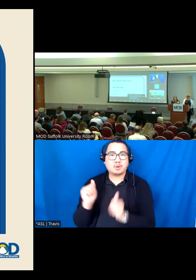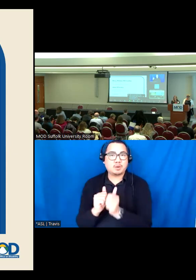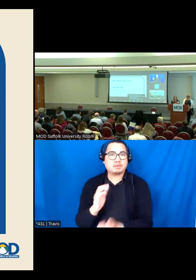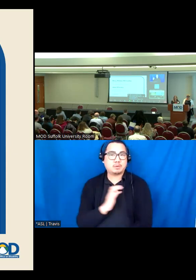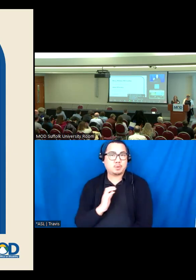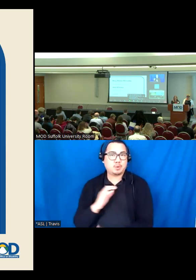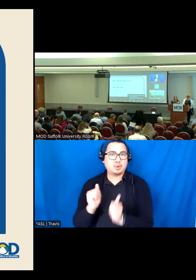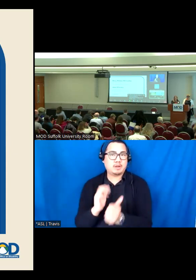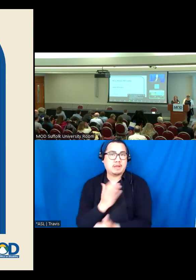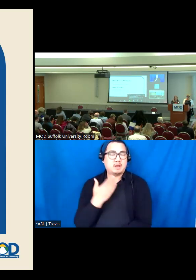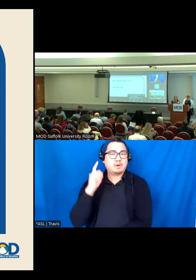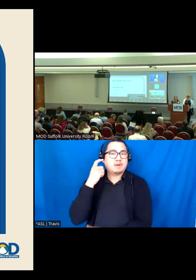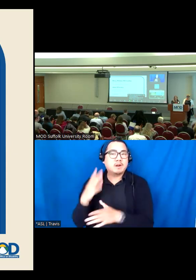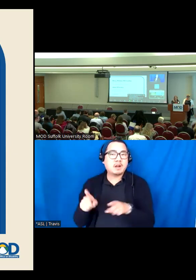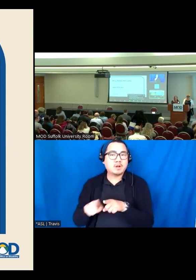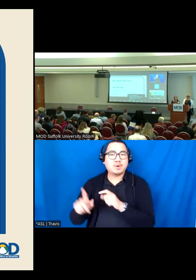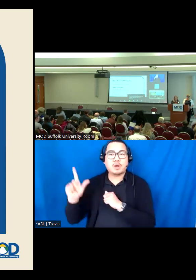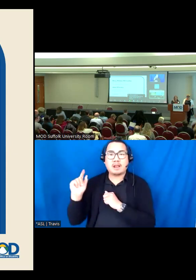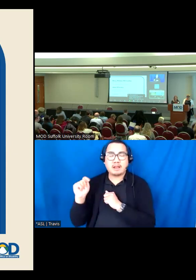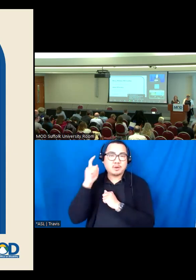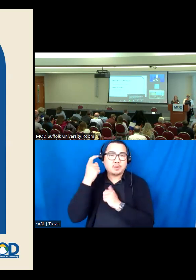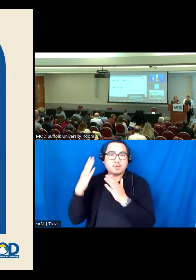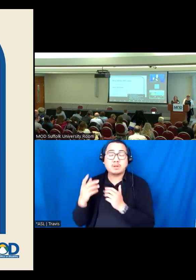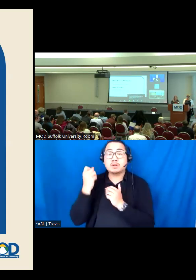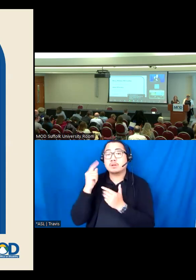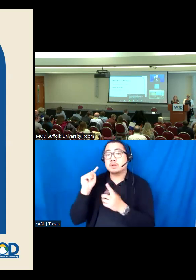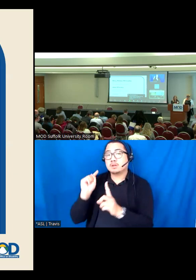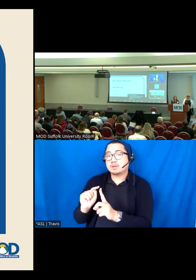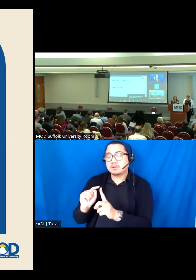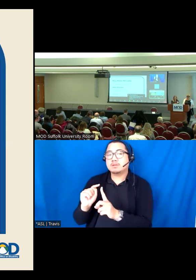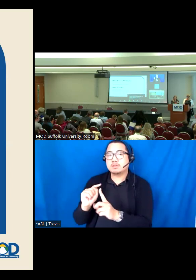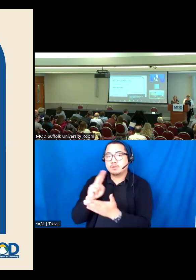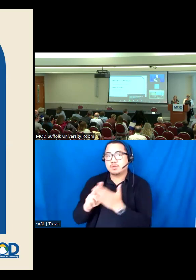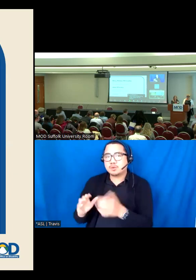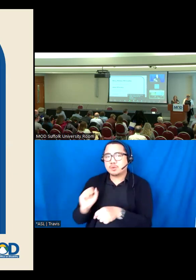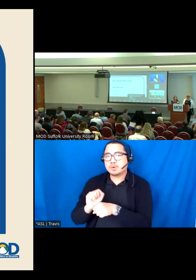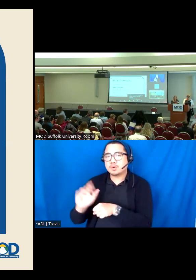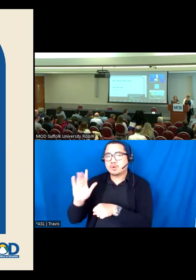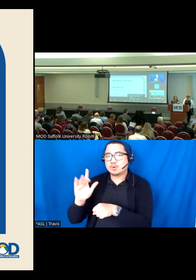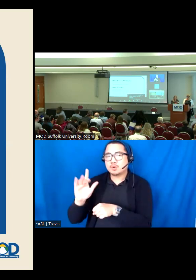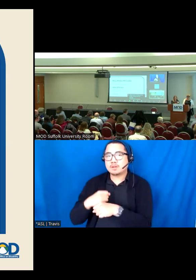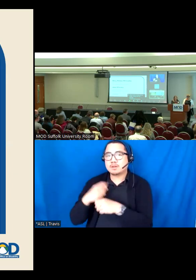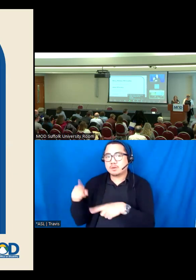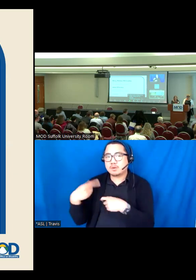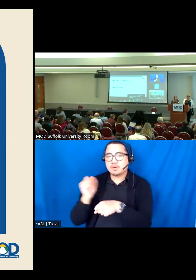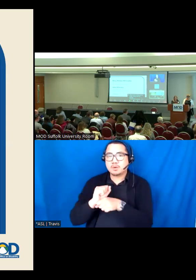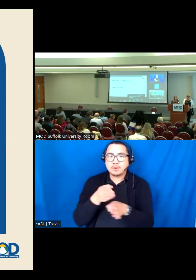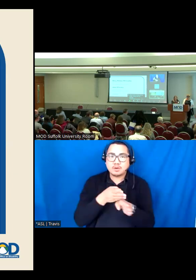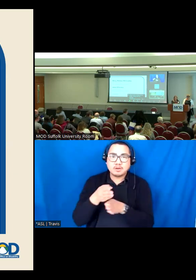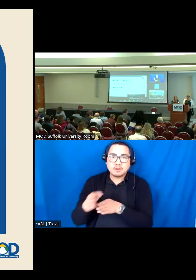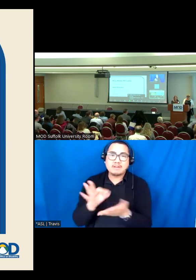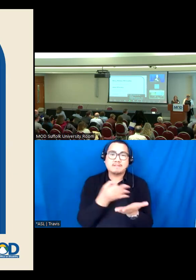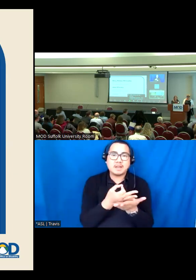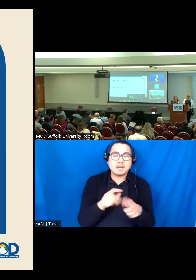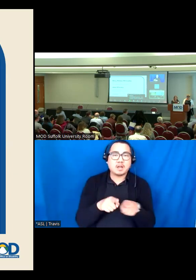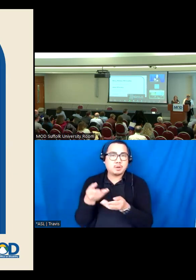and lieutenant governor. And Secretary Gorzkowicz has had 25 years working in the area of finance and